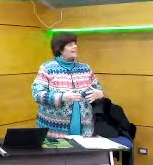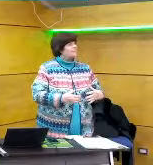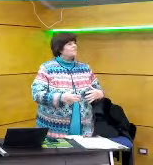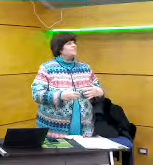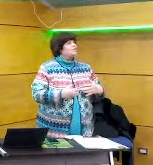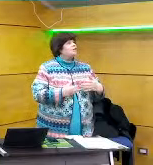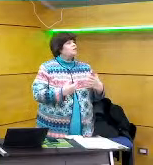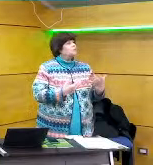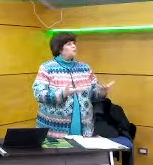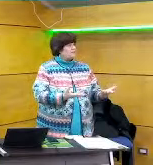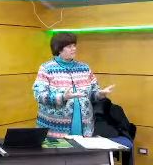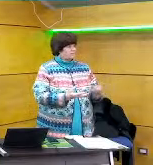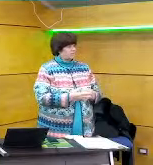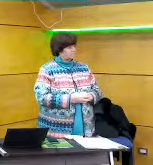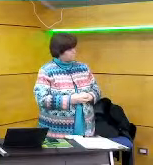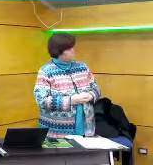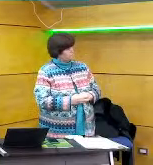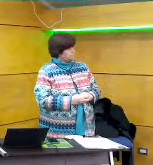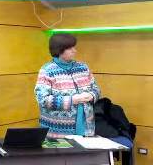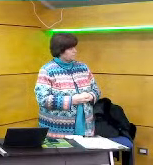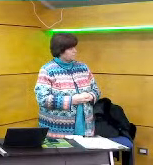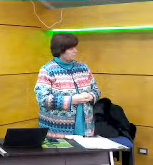then actually reading them.